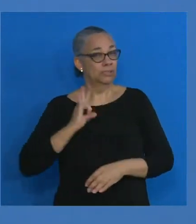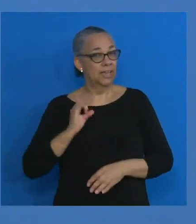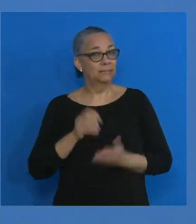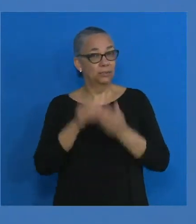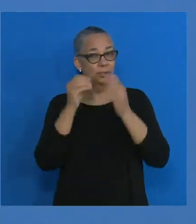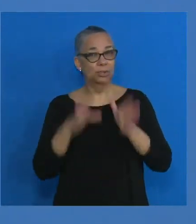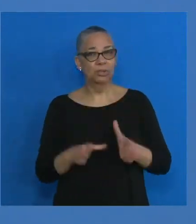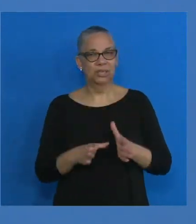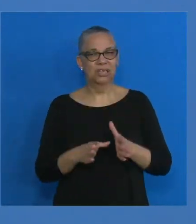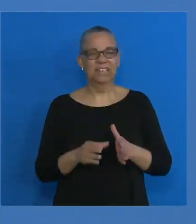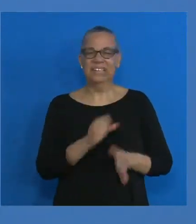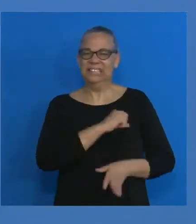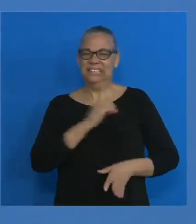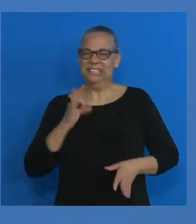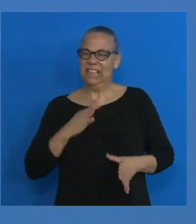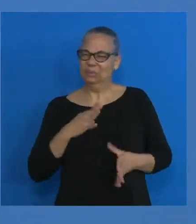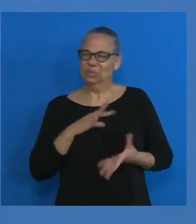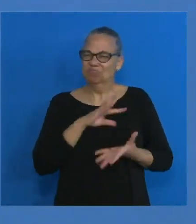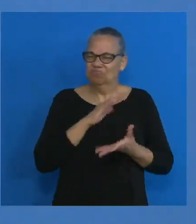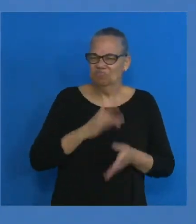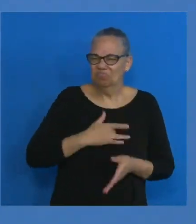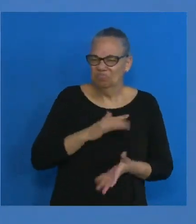mixed emotions about their return.